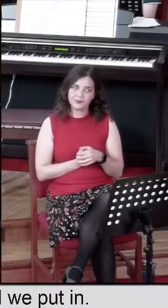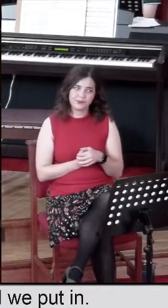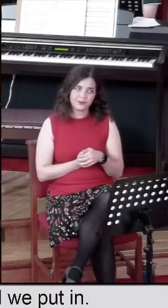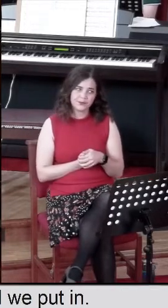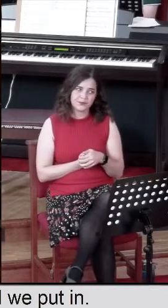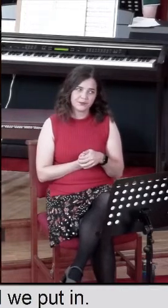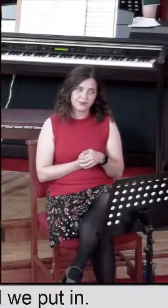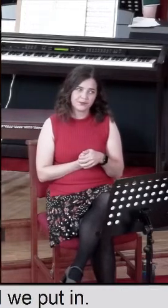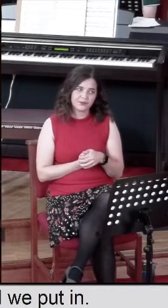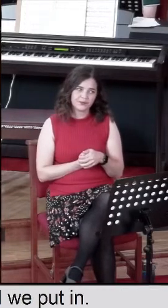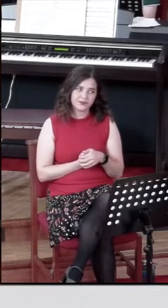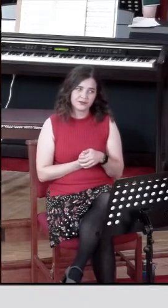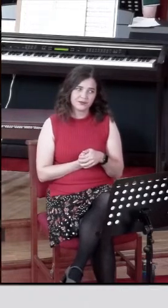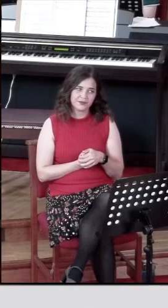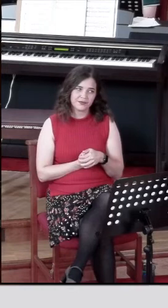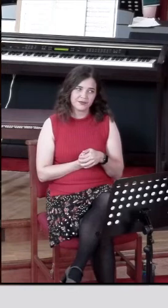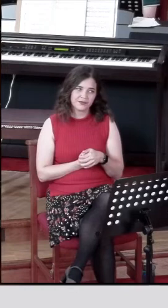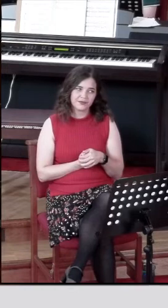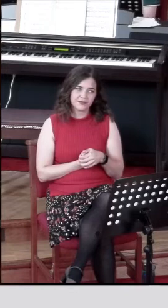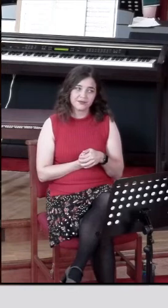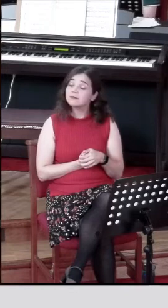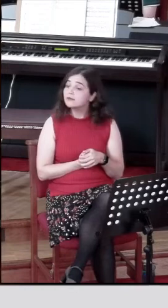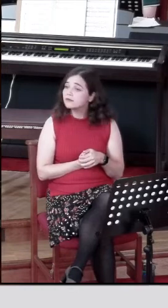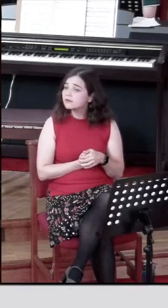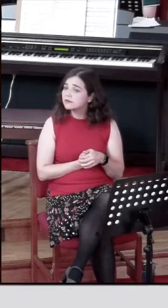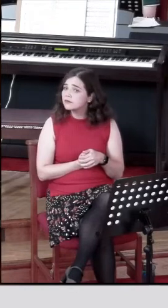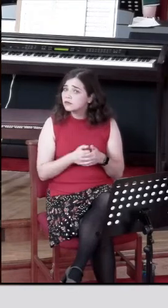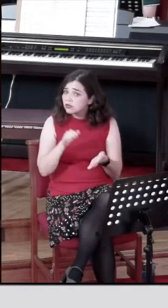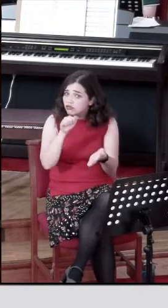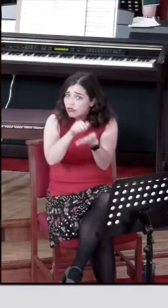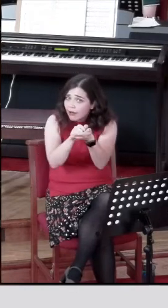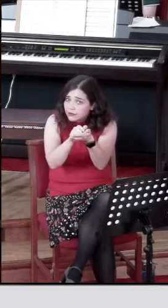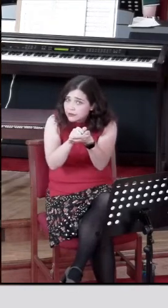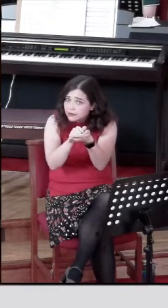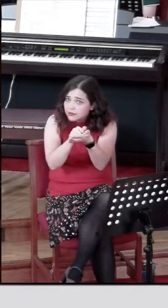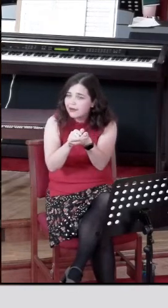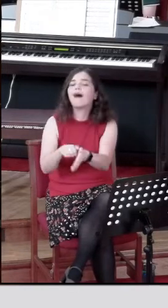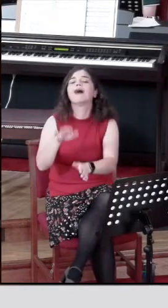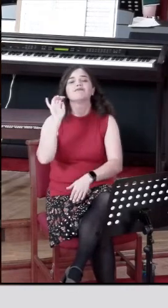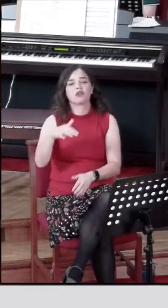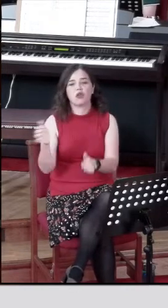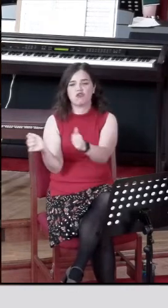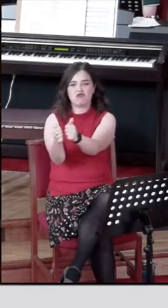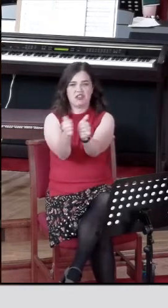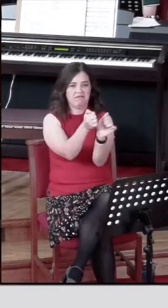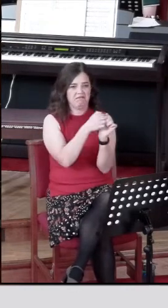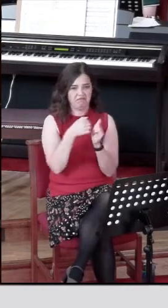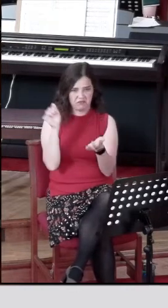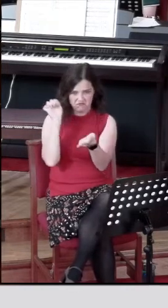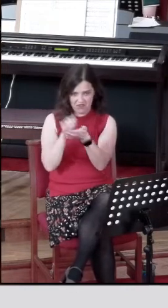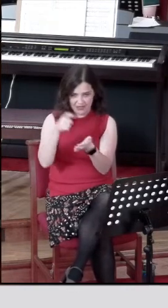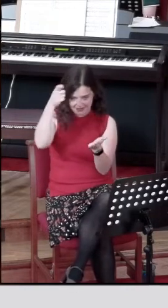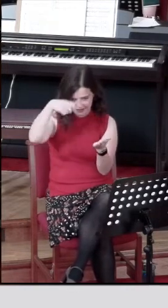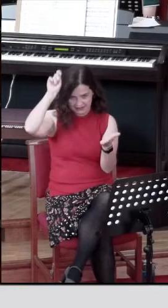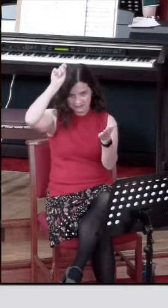Watch your head on this. Everybody sees. Is that a right answer? Are we all agreed? So we'll give that a tick.